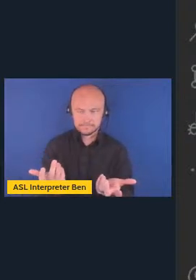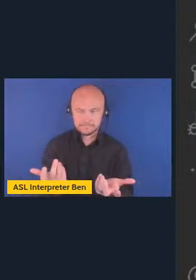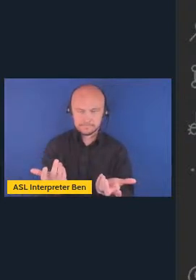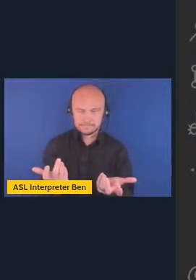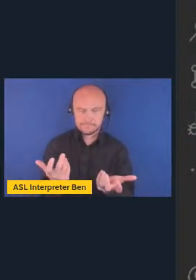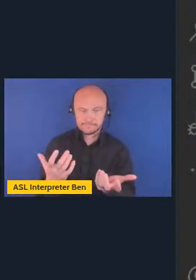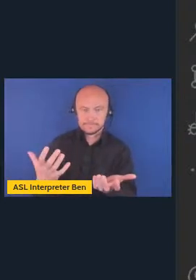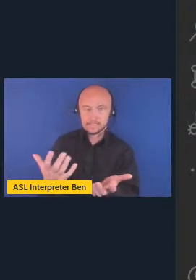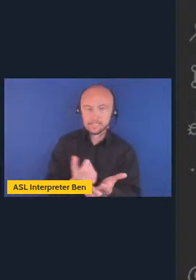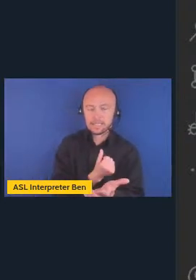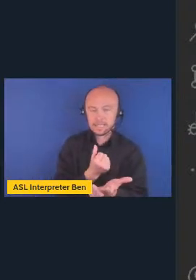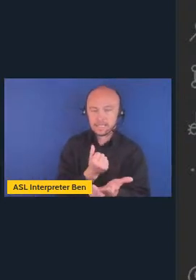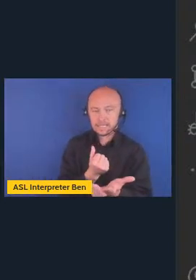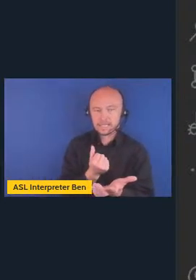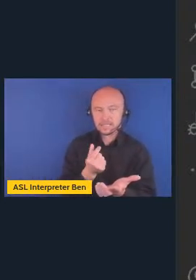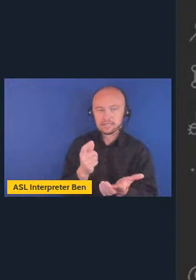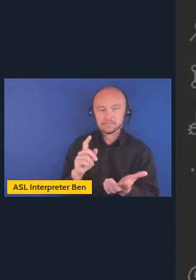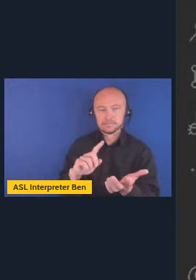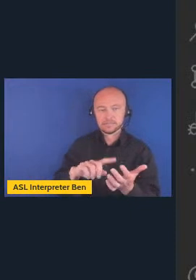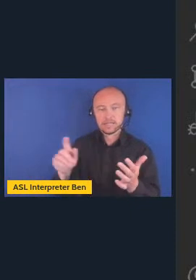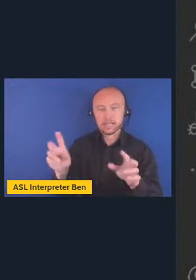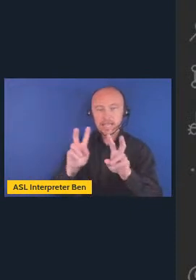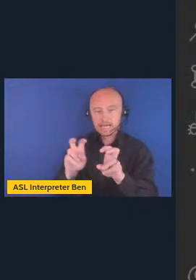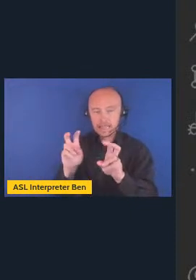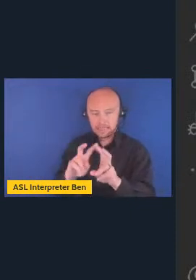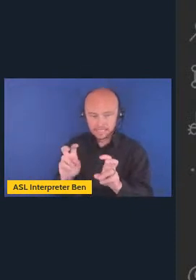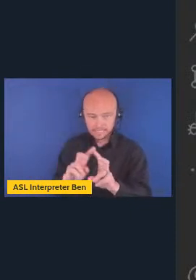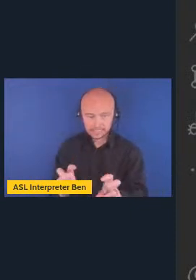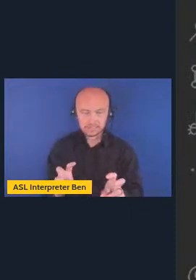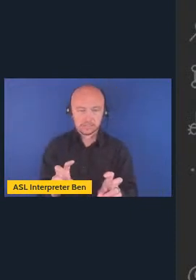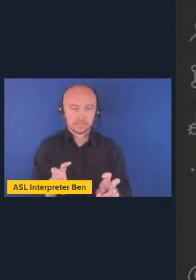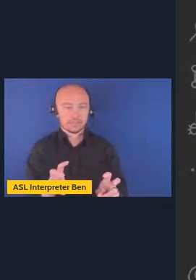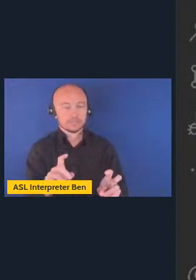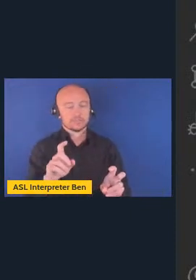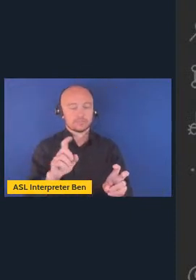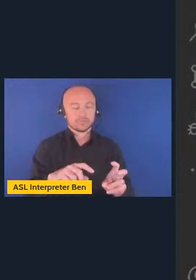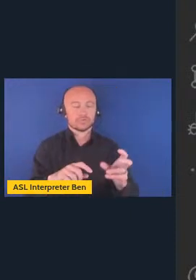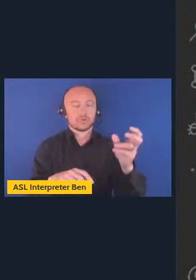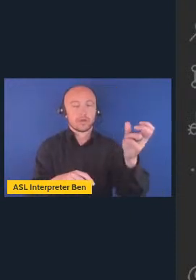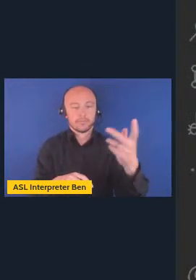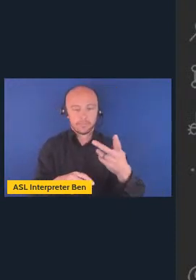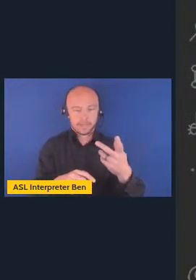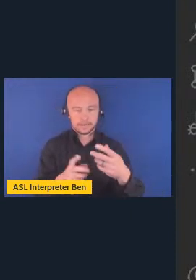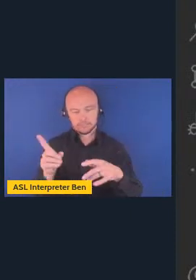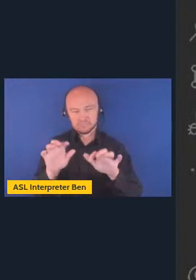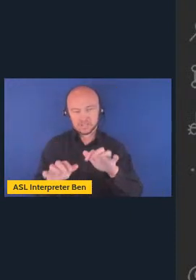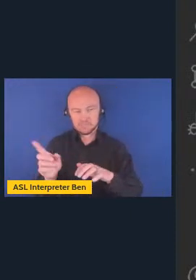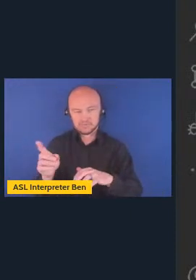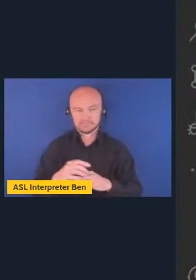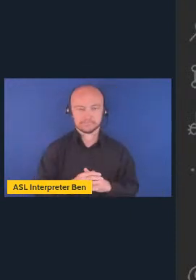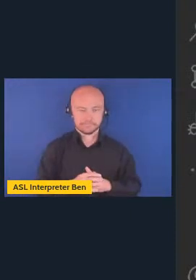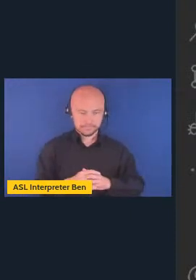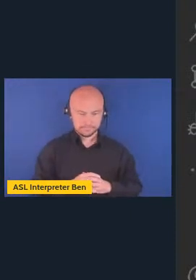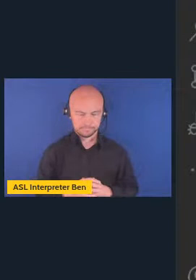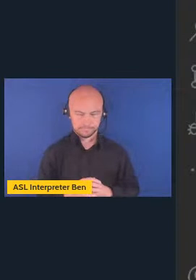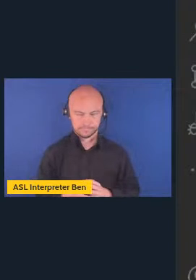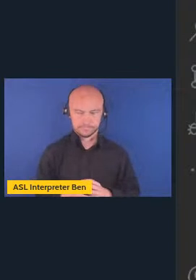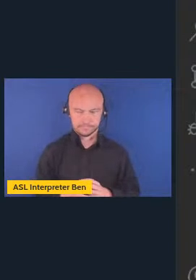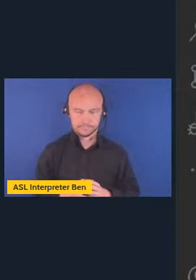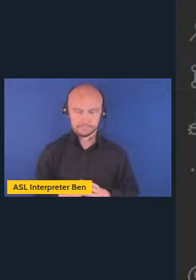Get on analytics should return the number of